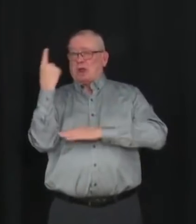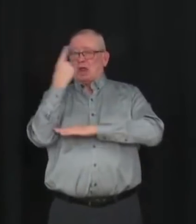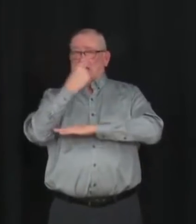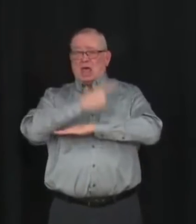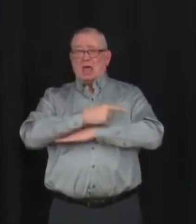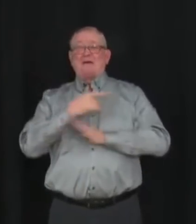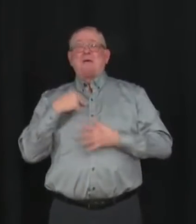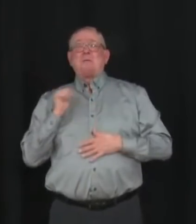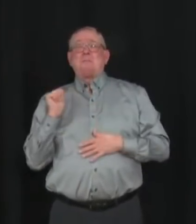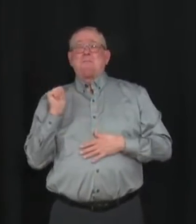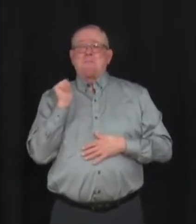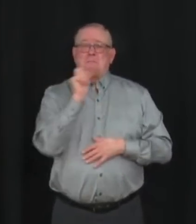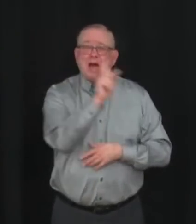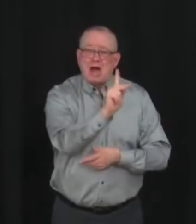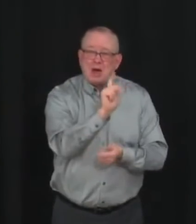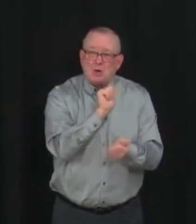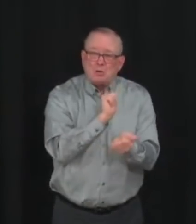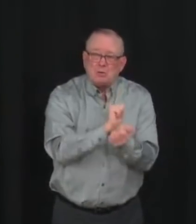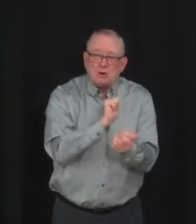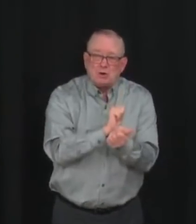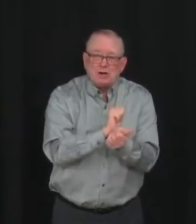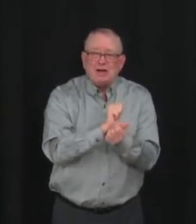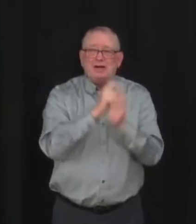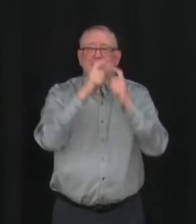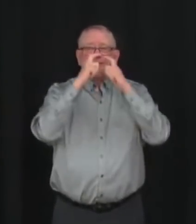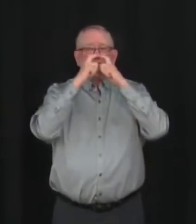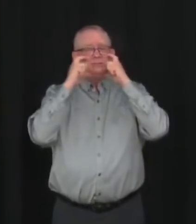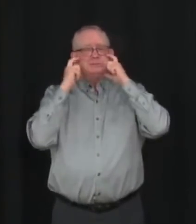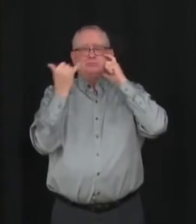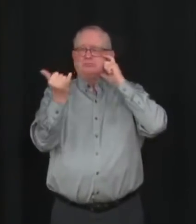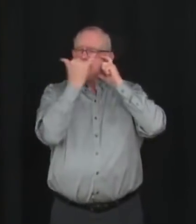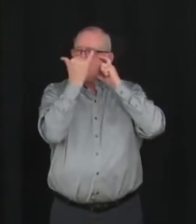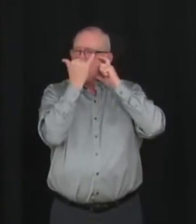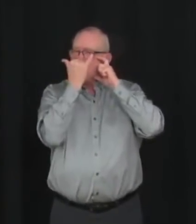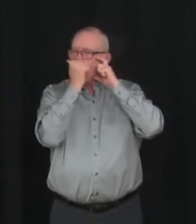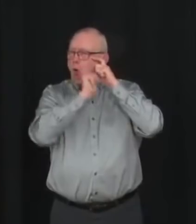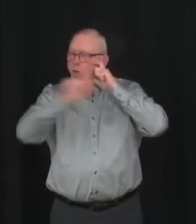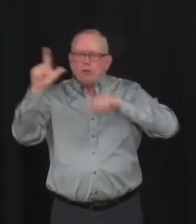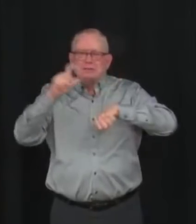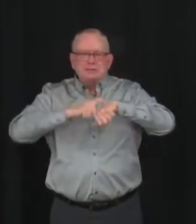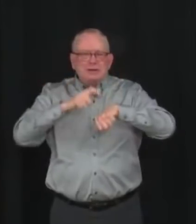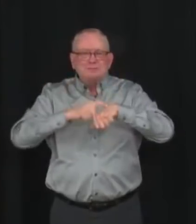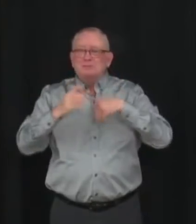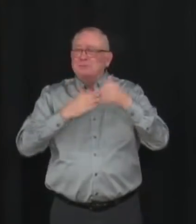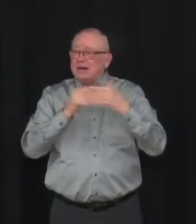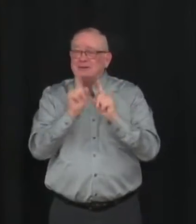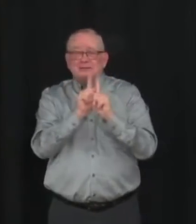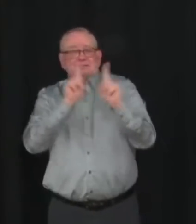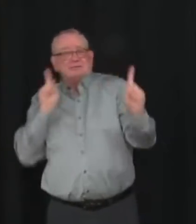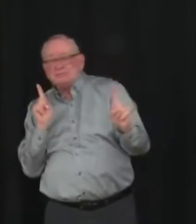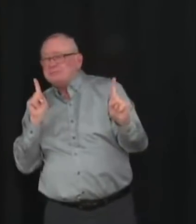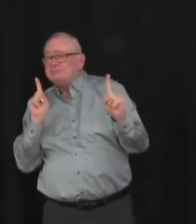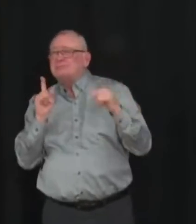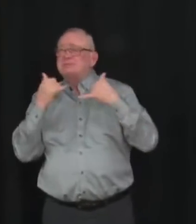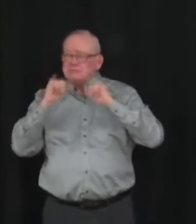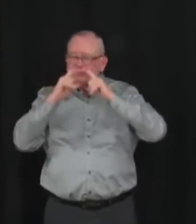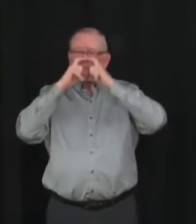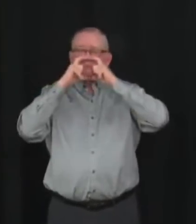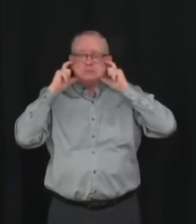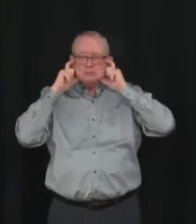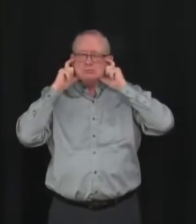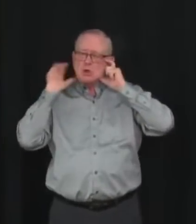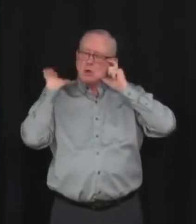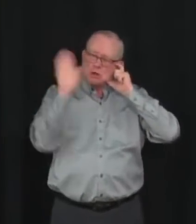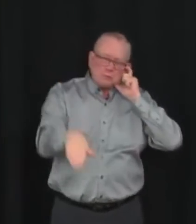time, even if they're distanced. Now, this measure to manage through Omicron is in addition to a number of measures we announced